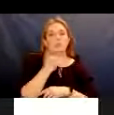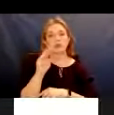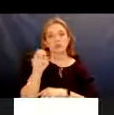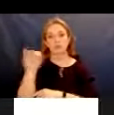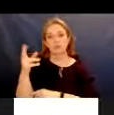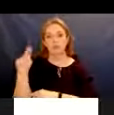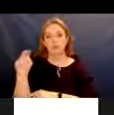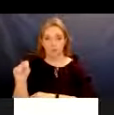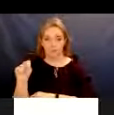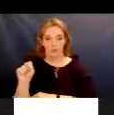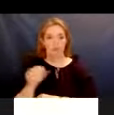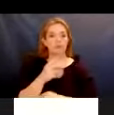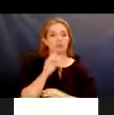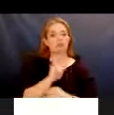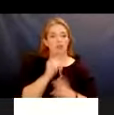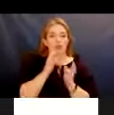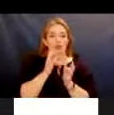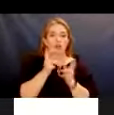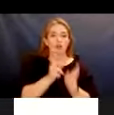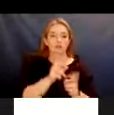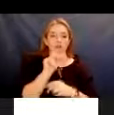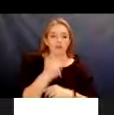Gushing dogs go for treats, rain fall.